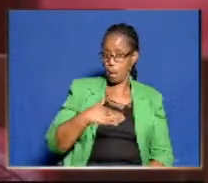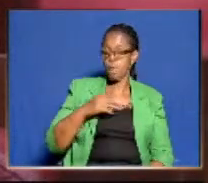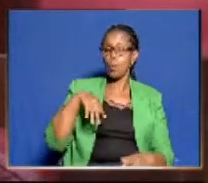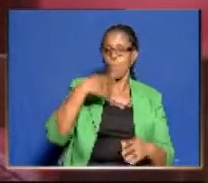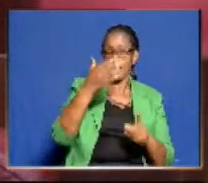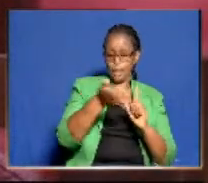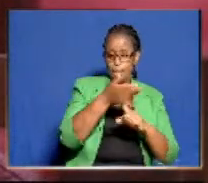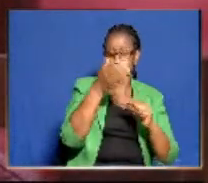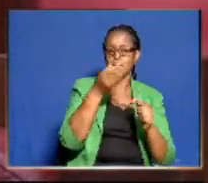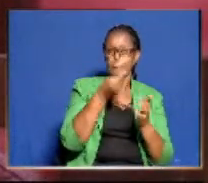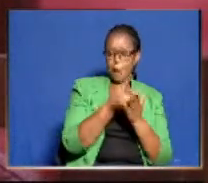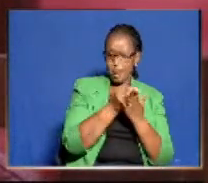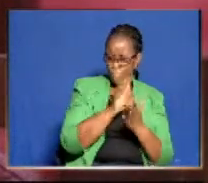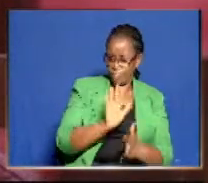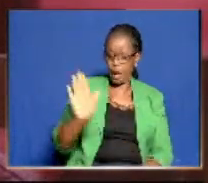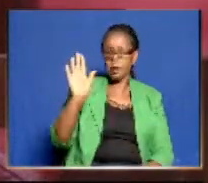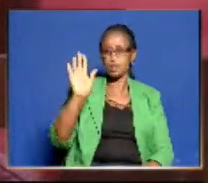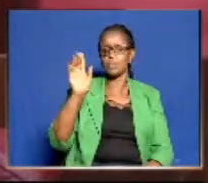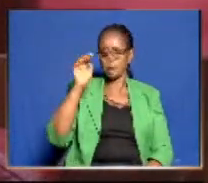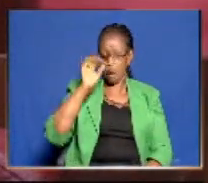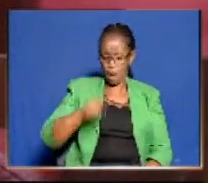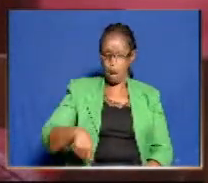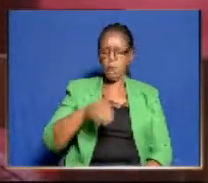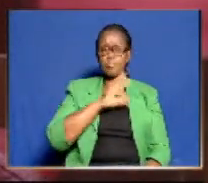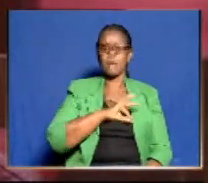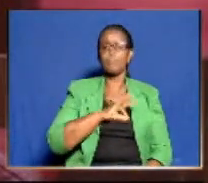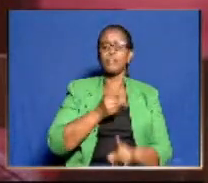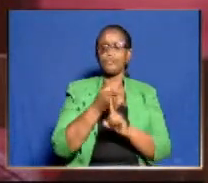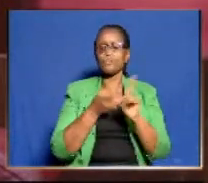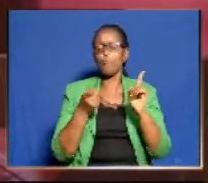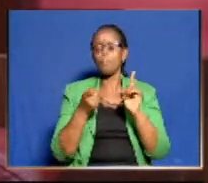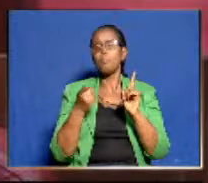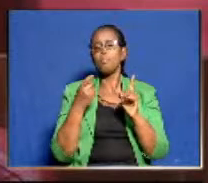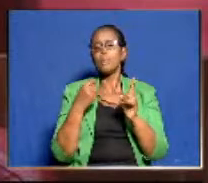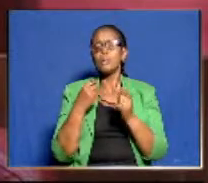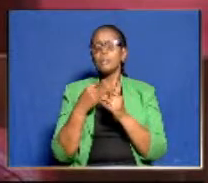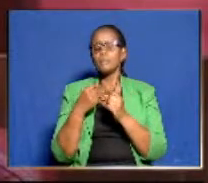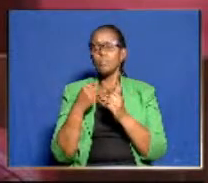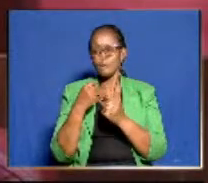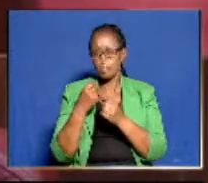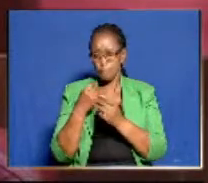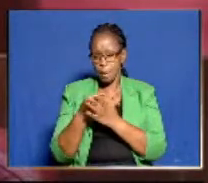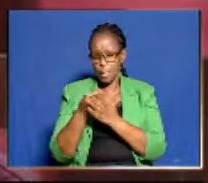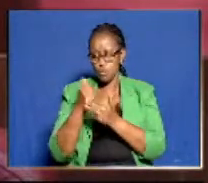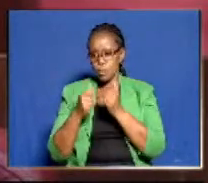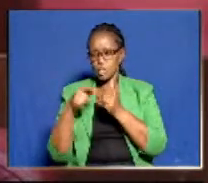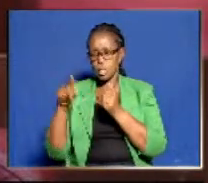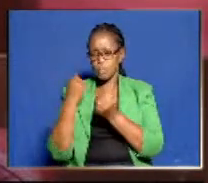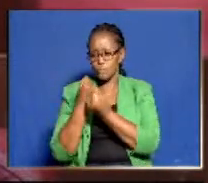can benefit from their savings, Honorable Speaker. Honorable Speaker, I finish by saying